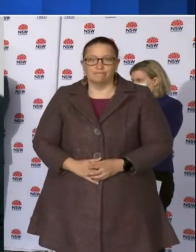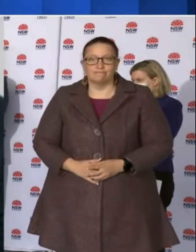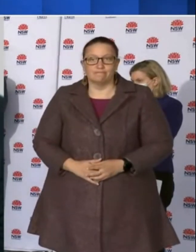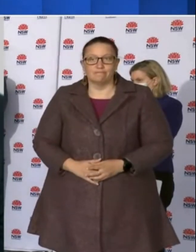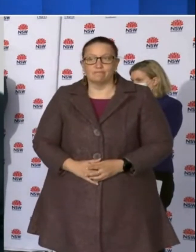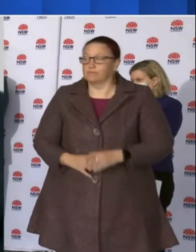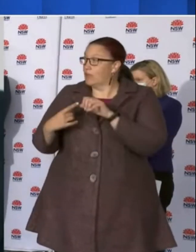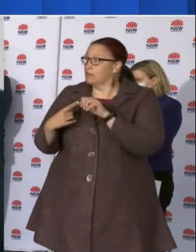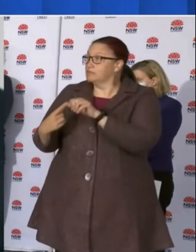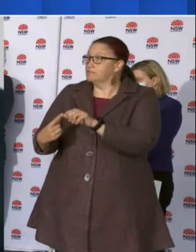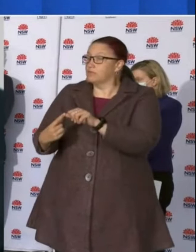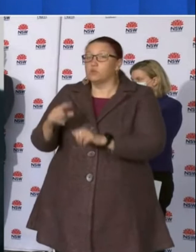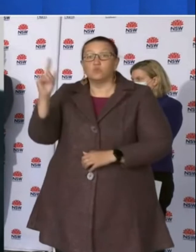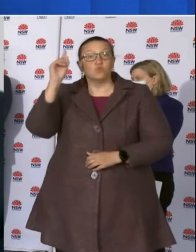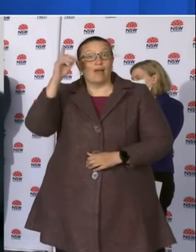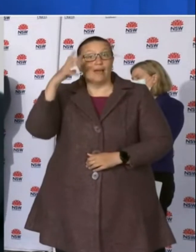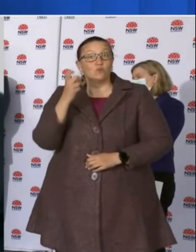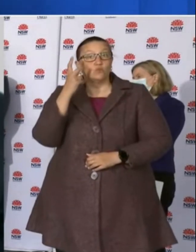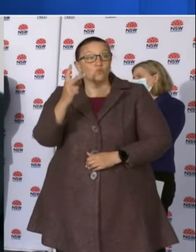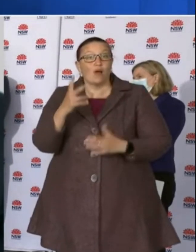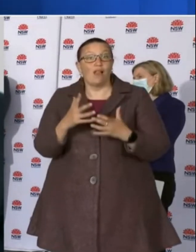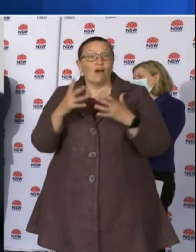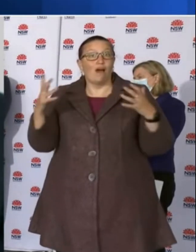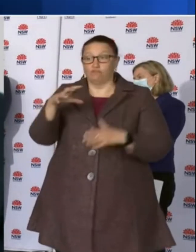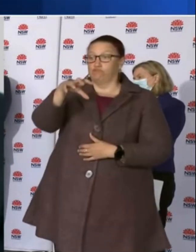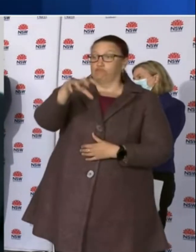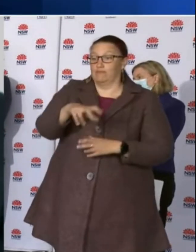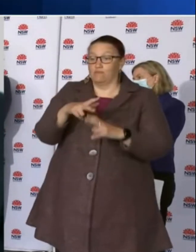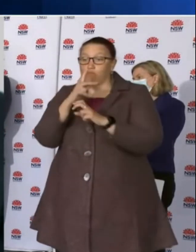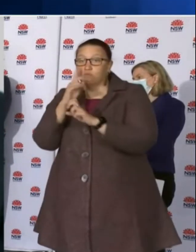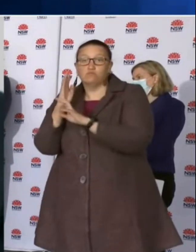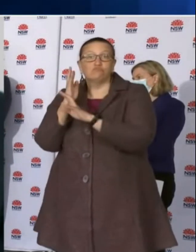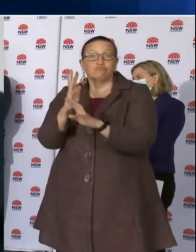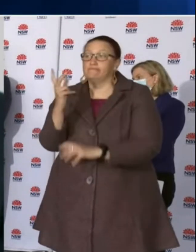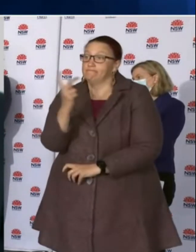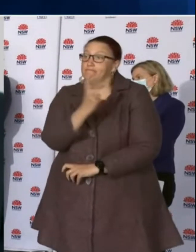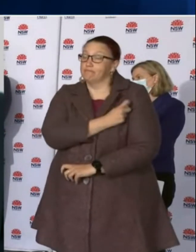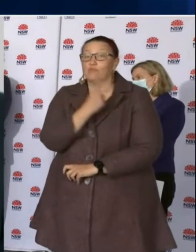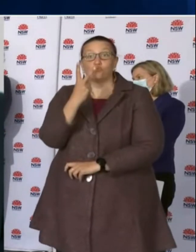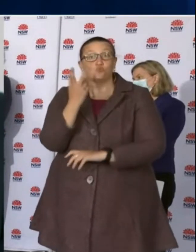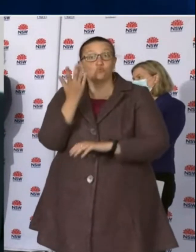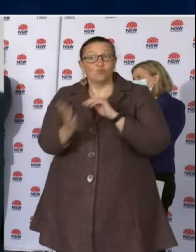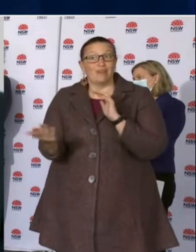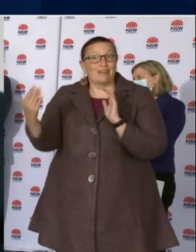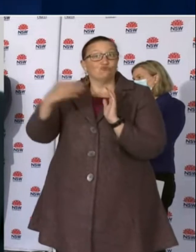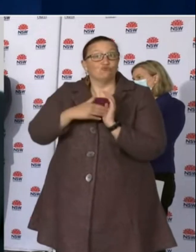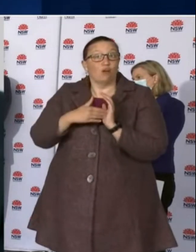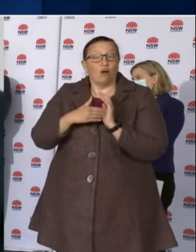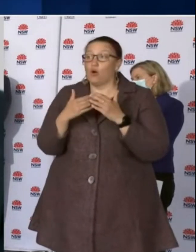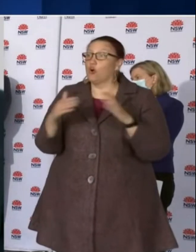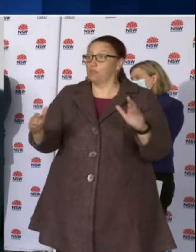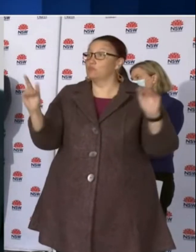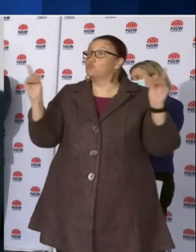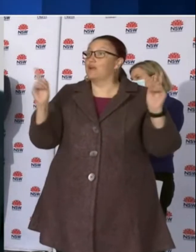large vaccinations hub open throughout the state. So we have plenty of access points now in New South Wales. What we don't have